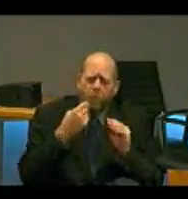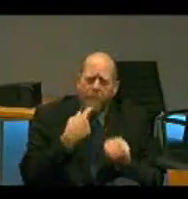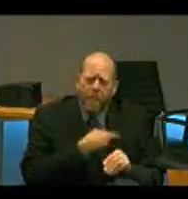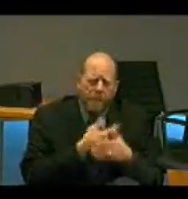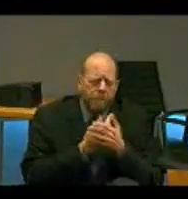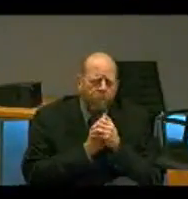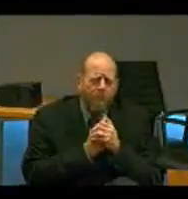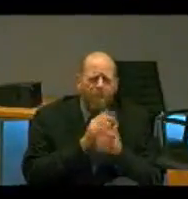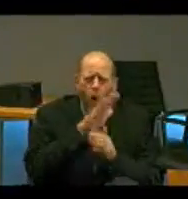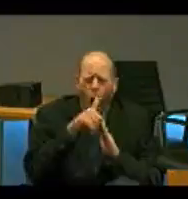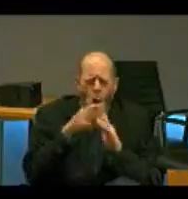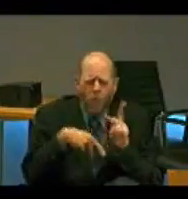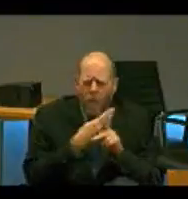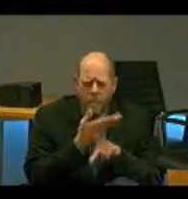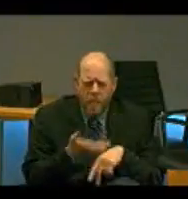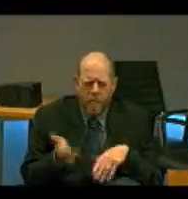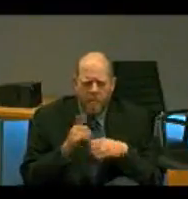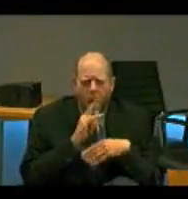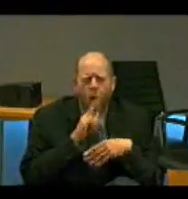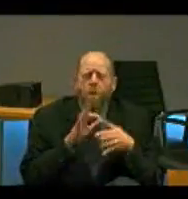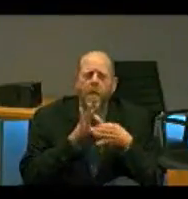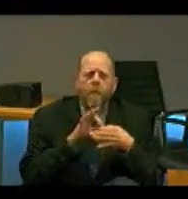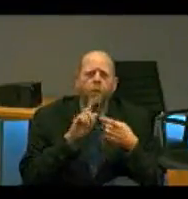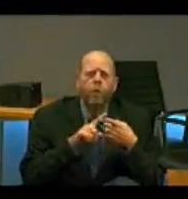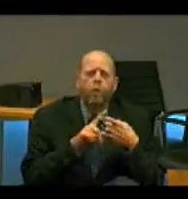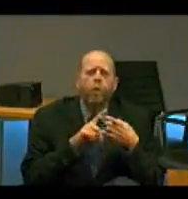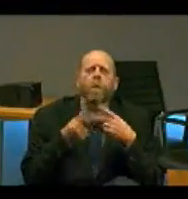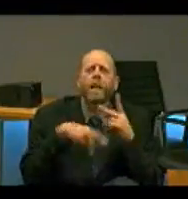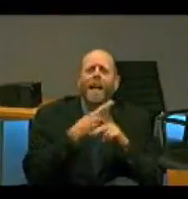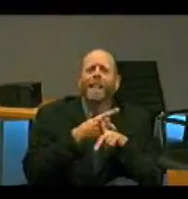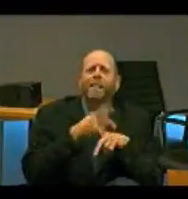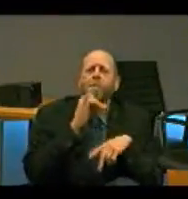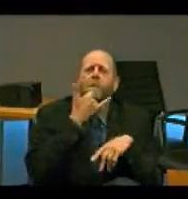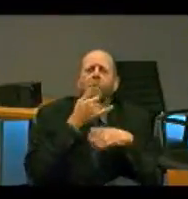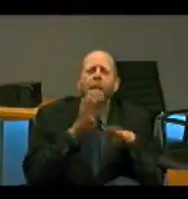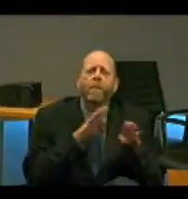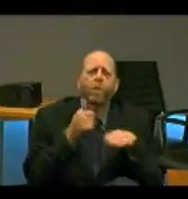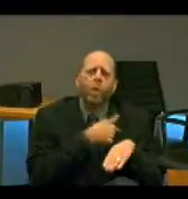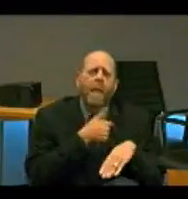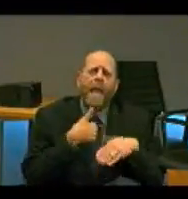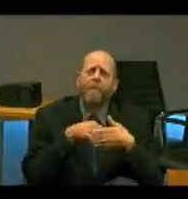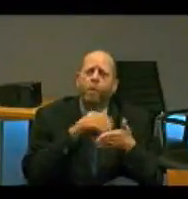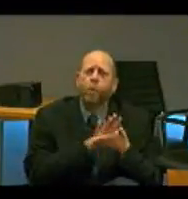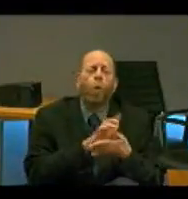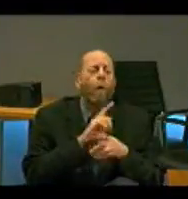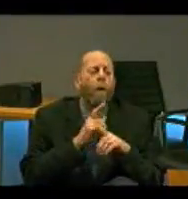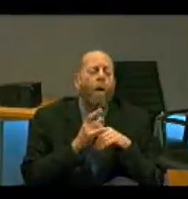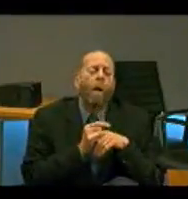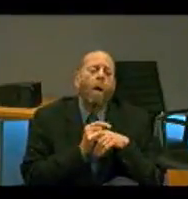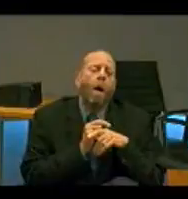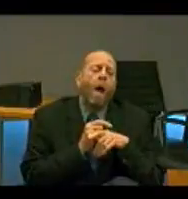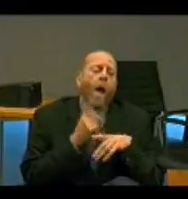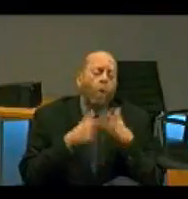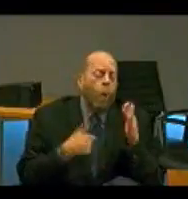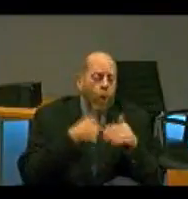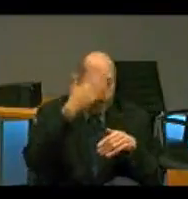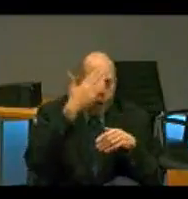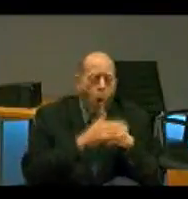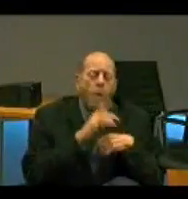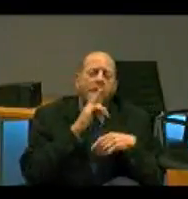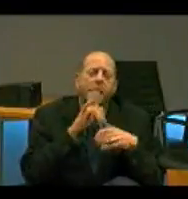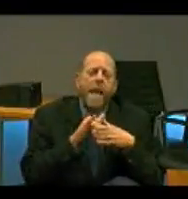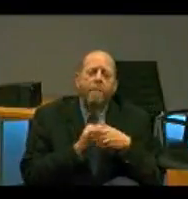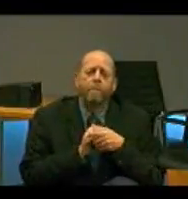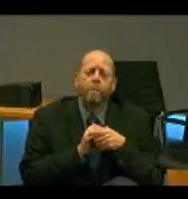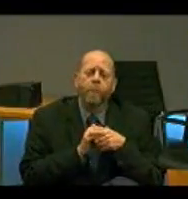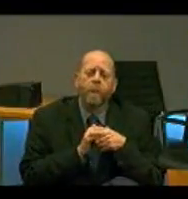us, there are all kinds of things that are related to the kinds of misbehaviors we have in school. But what we know is